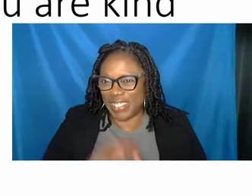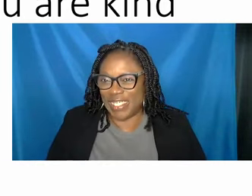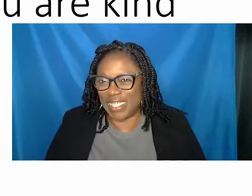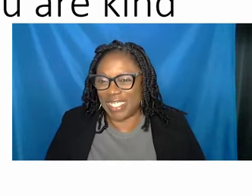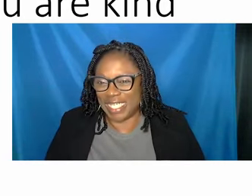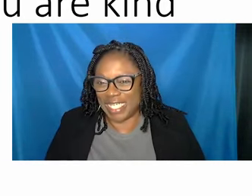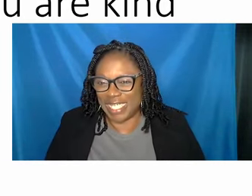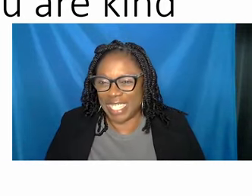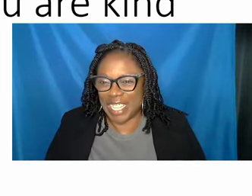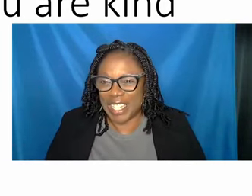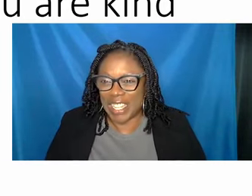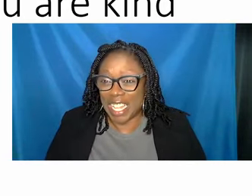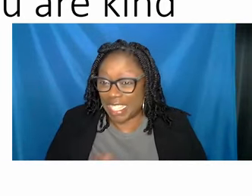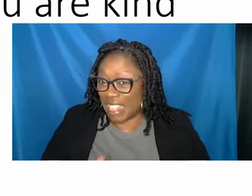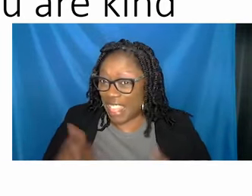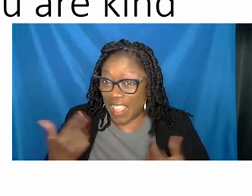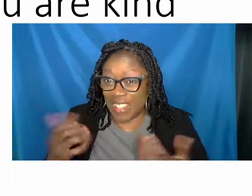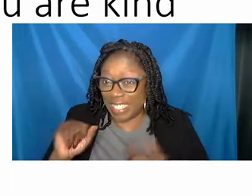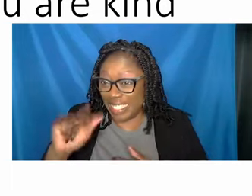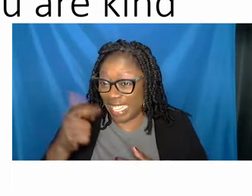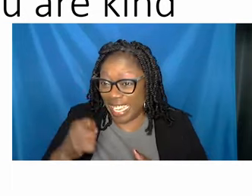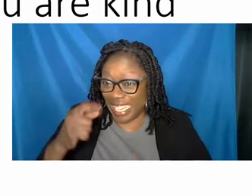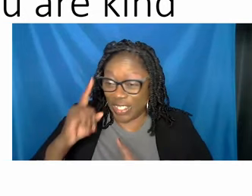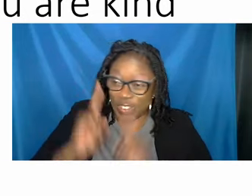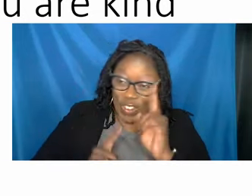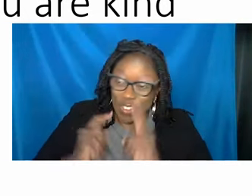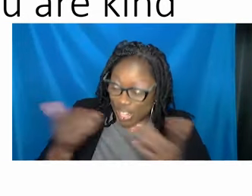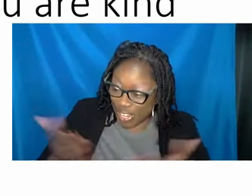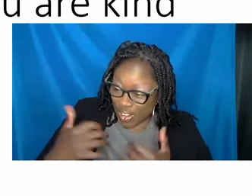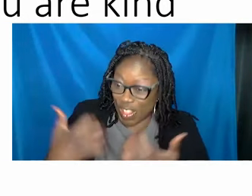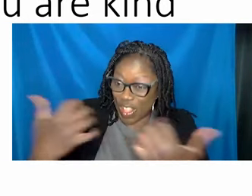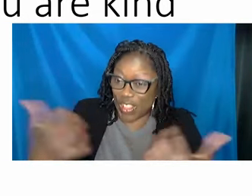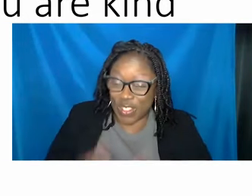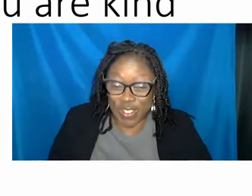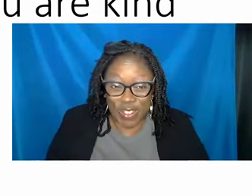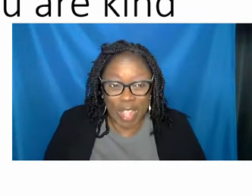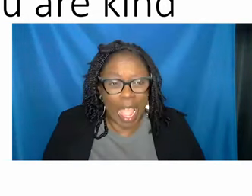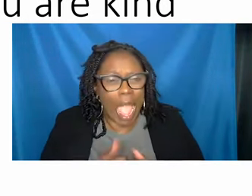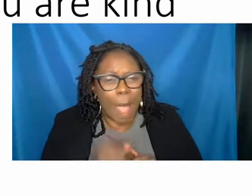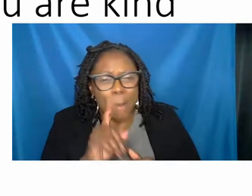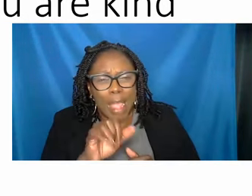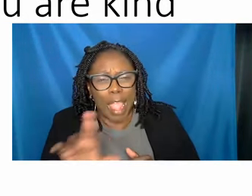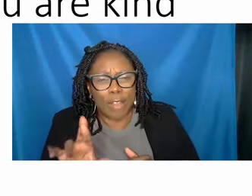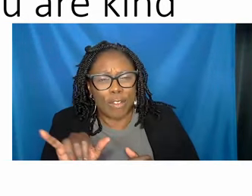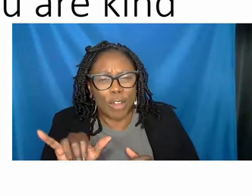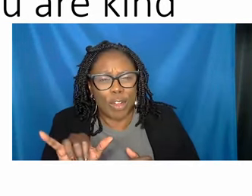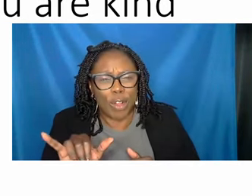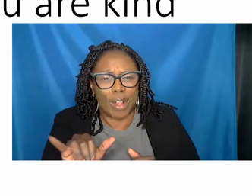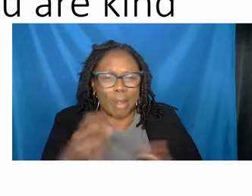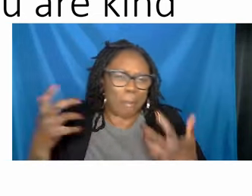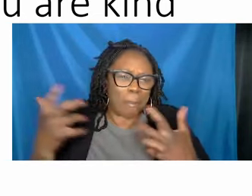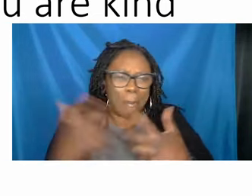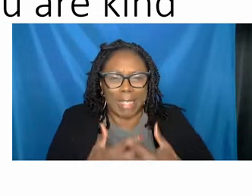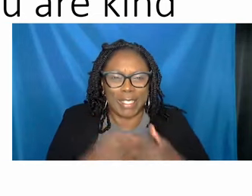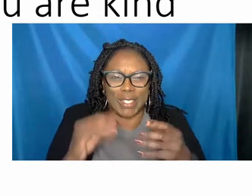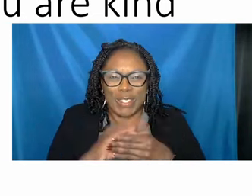Sage happens to be here live, face to face. How is MacGyver significant here?